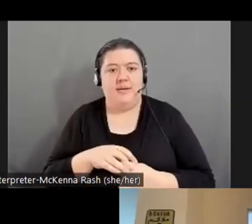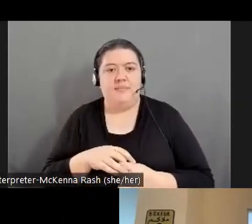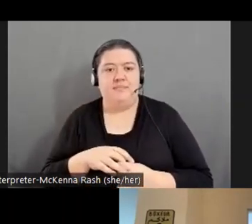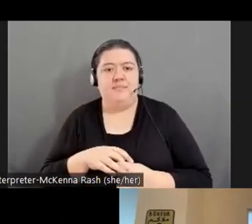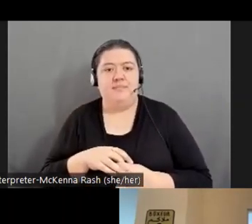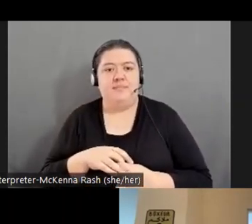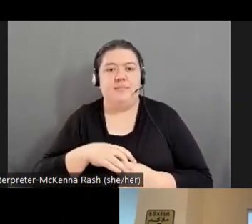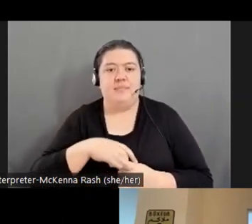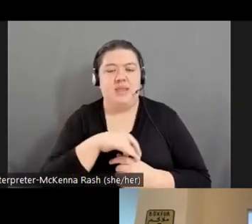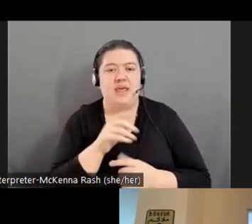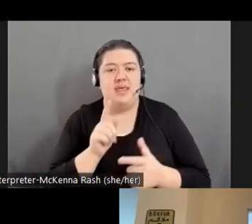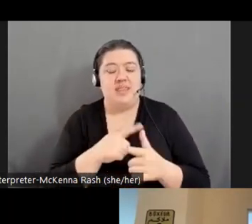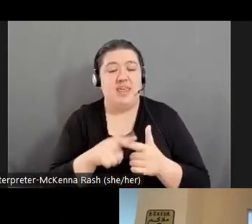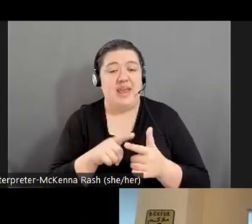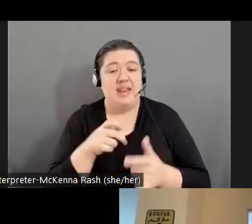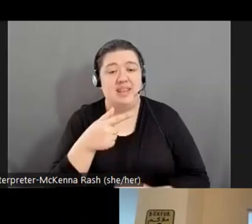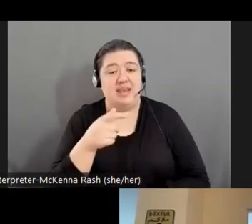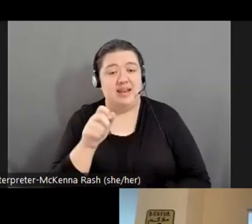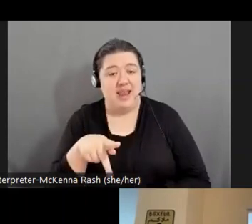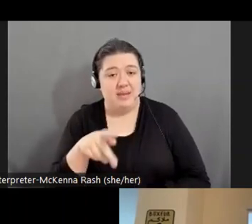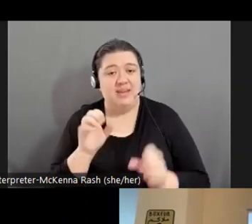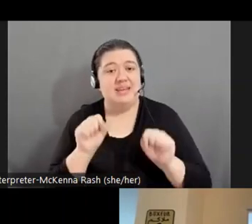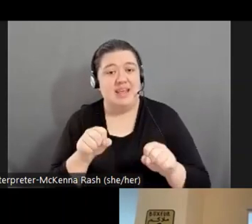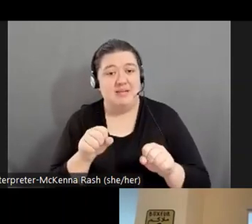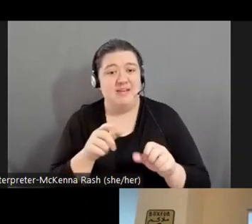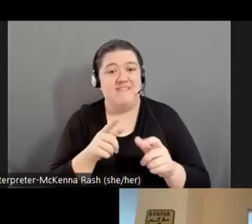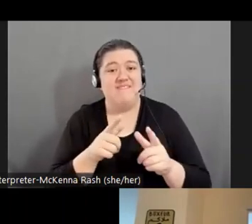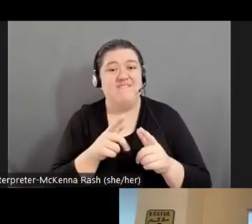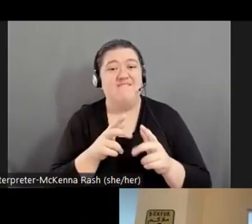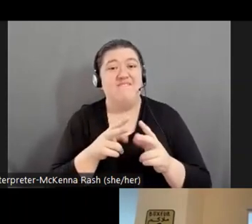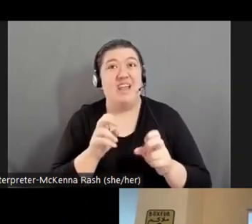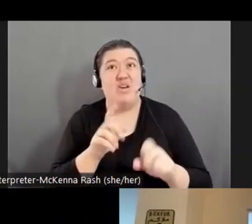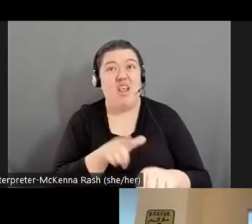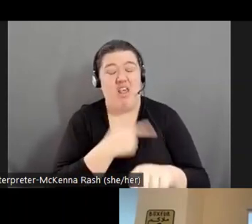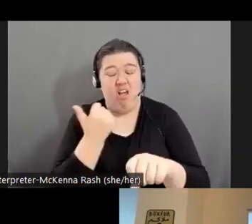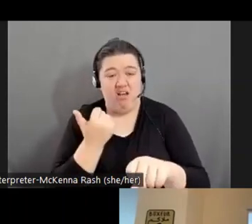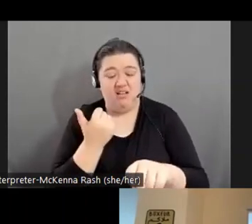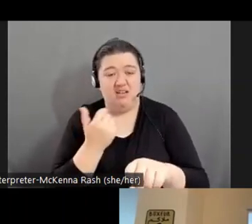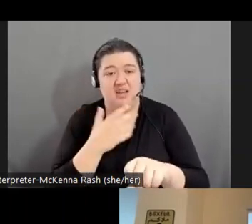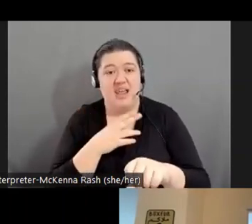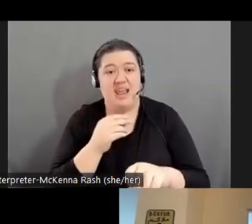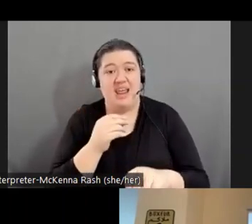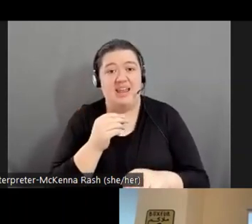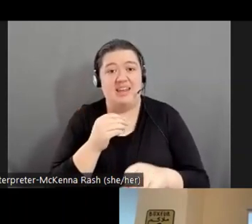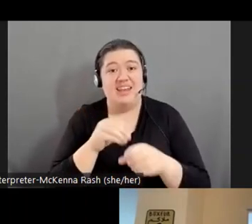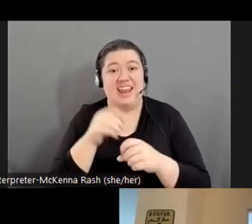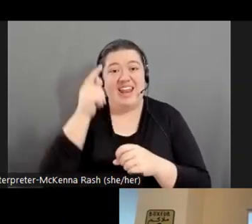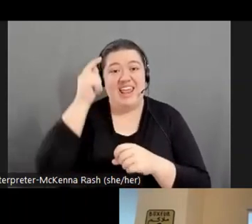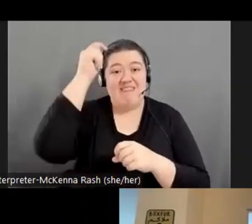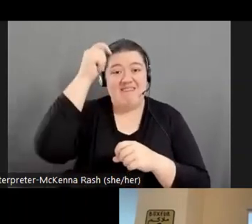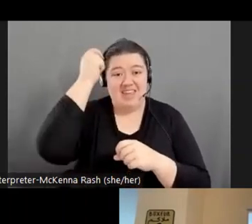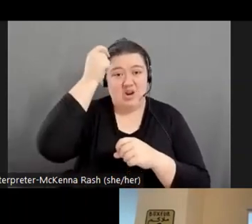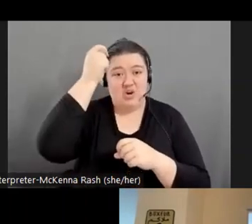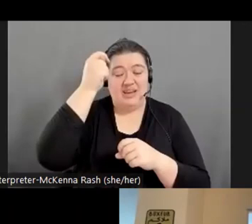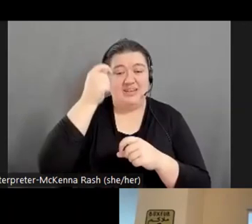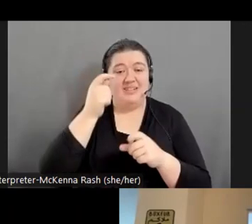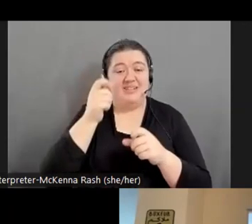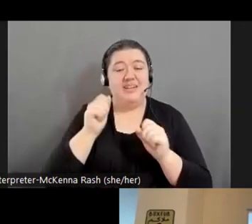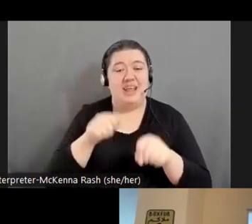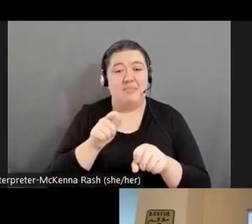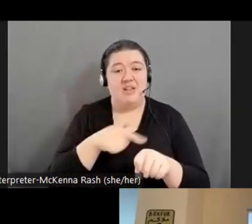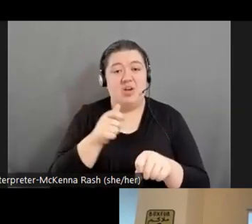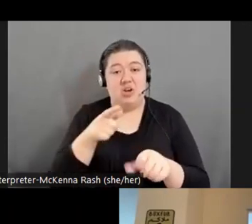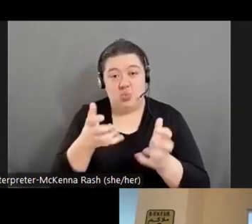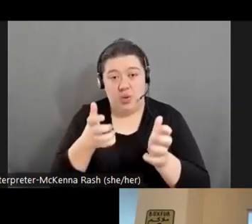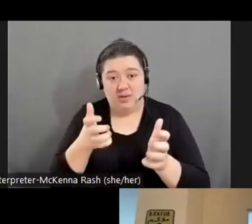then the gap can be quite long. And theoretically, it could be as long as you want it to be, because